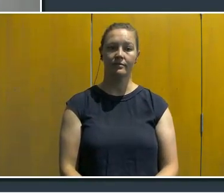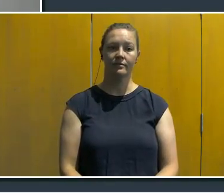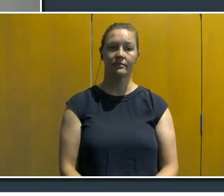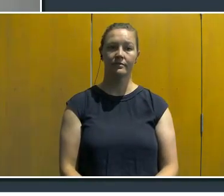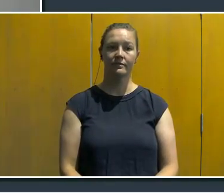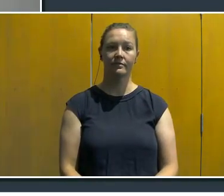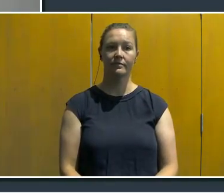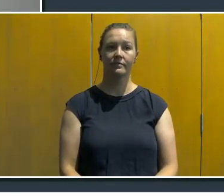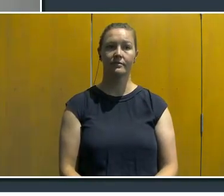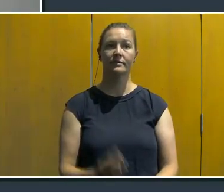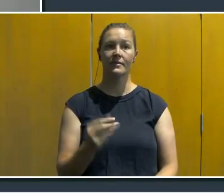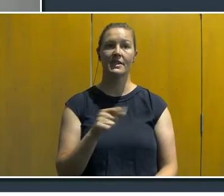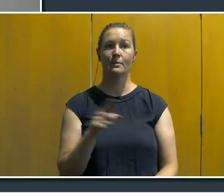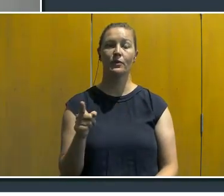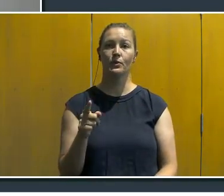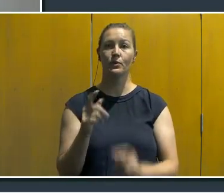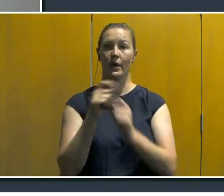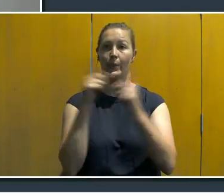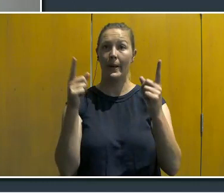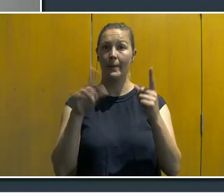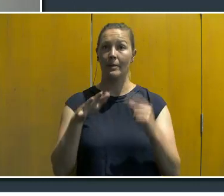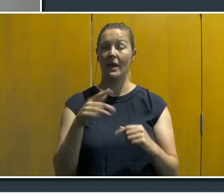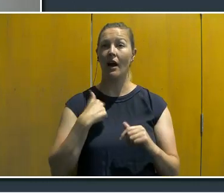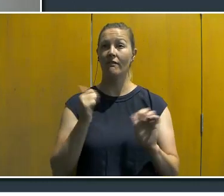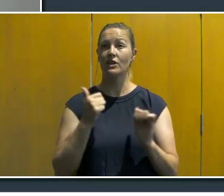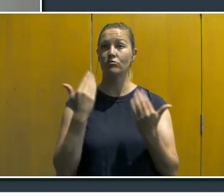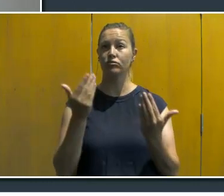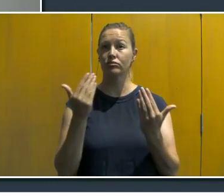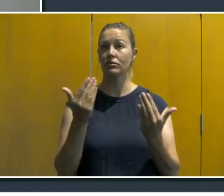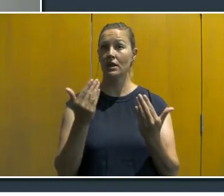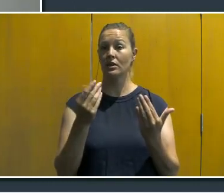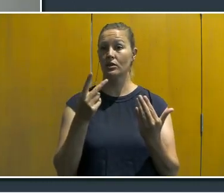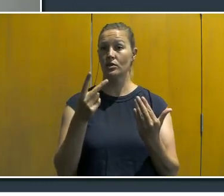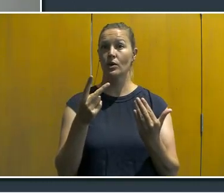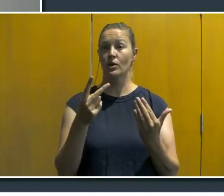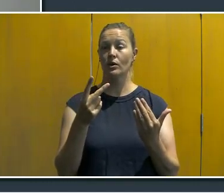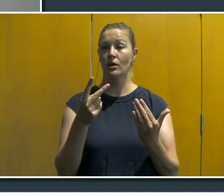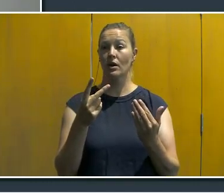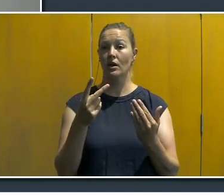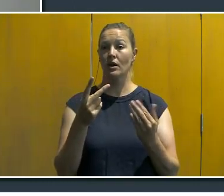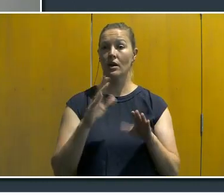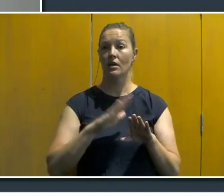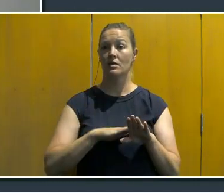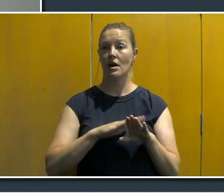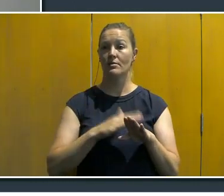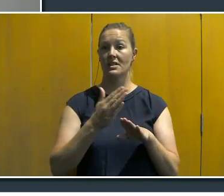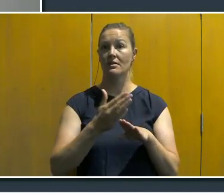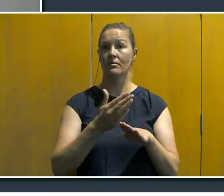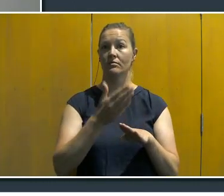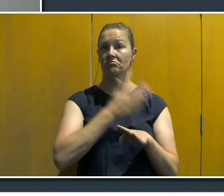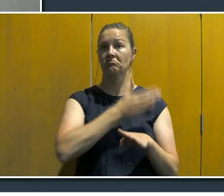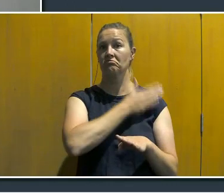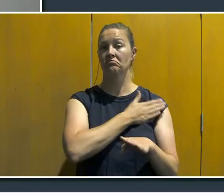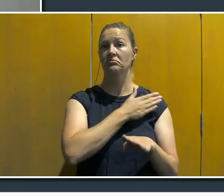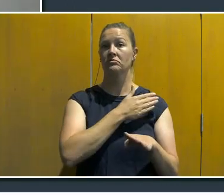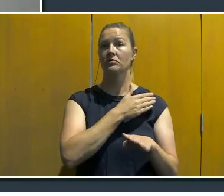Some of you will be aware that I spoke already at 2 of your early information